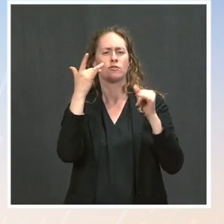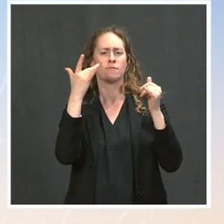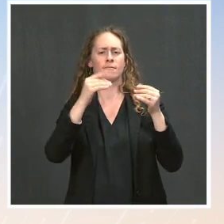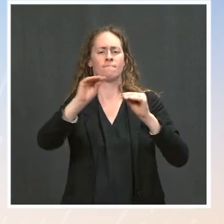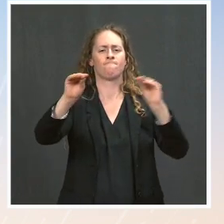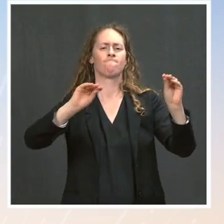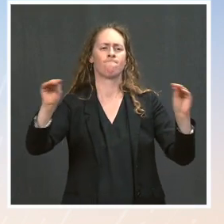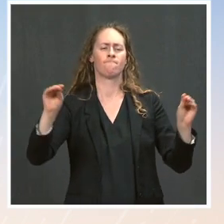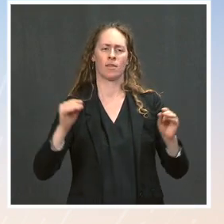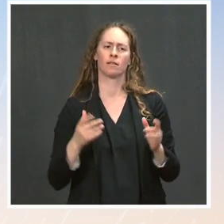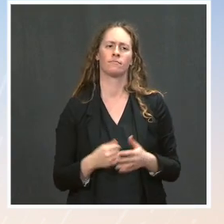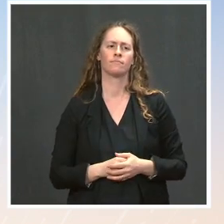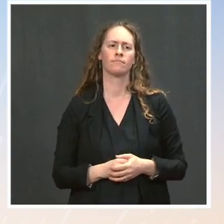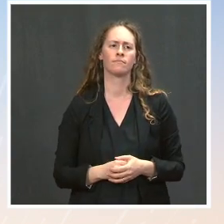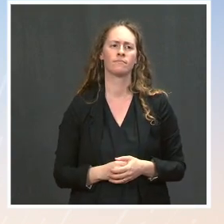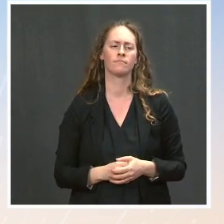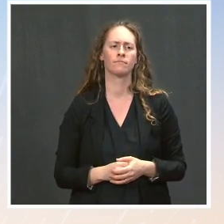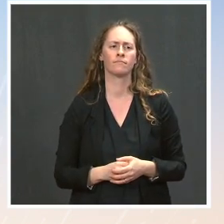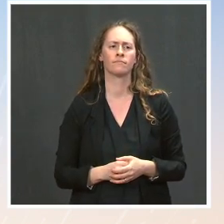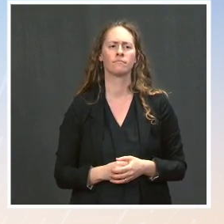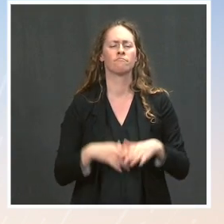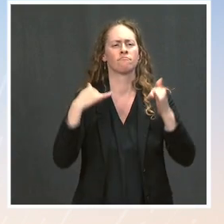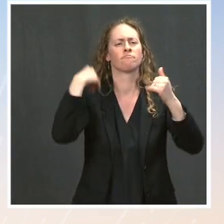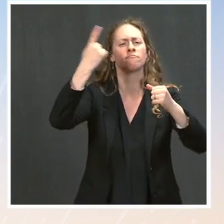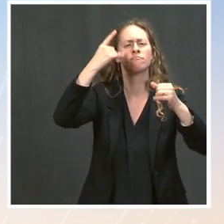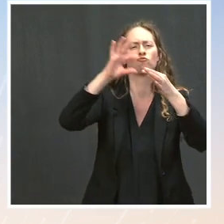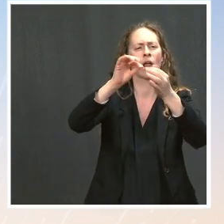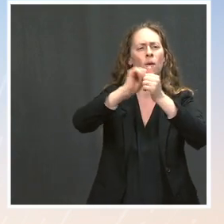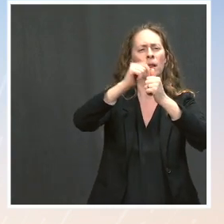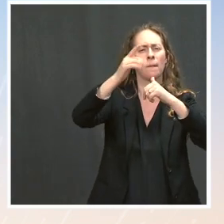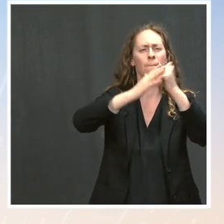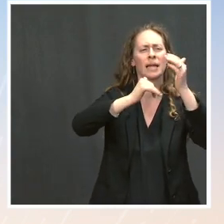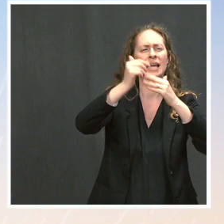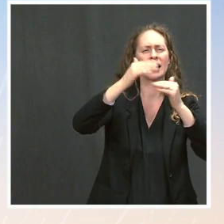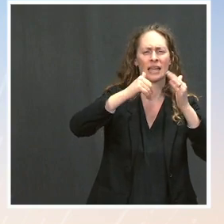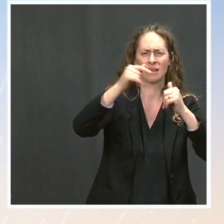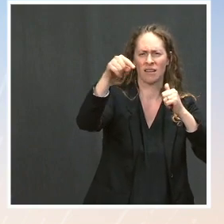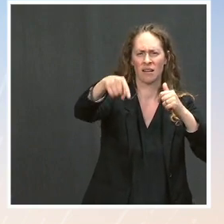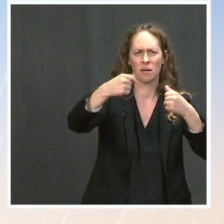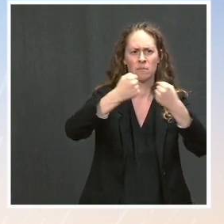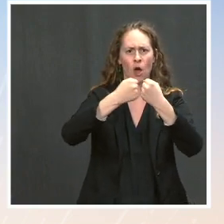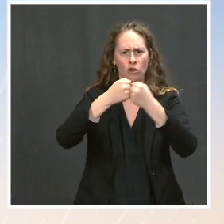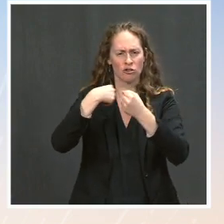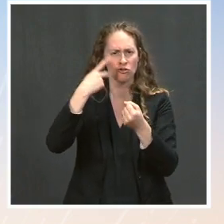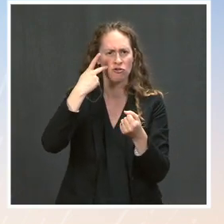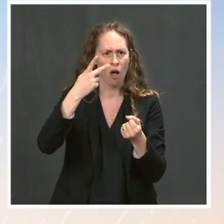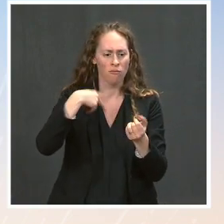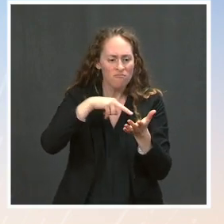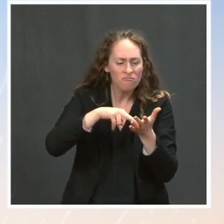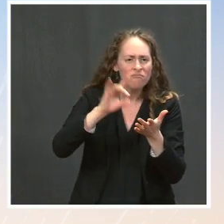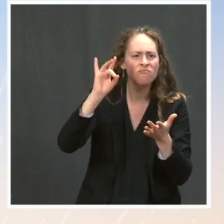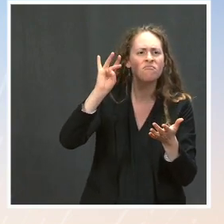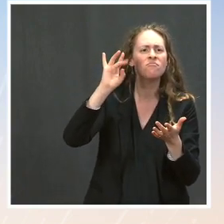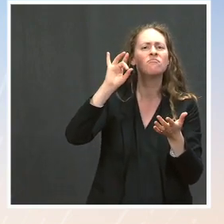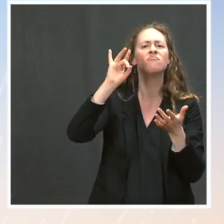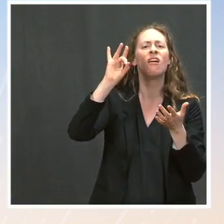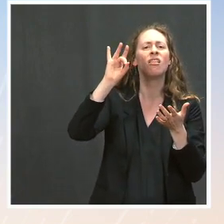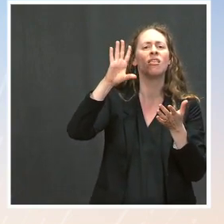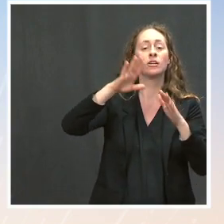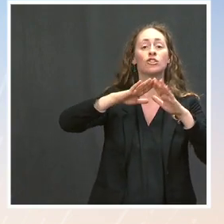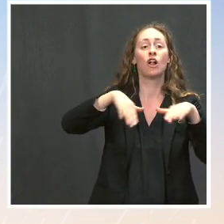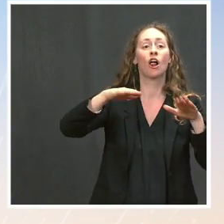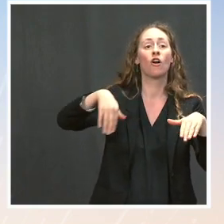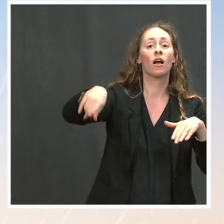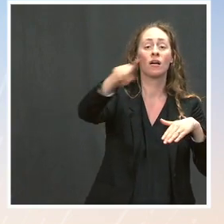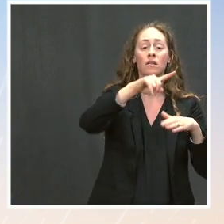those facilities, there was a report in the last couple of days in the New York Post that every migrant child being brought to a shelter is being given a copy of her